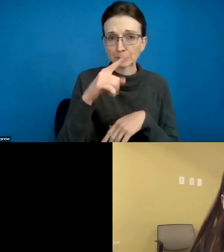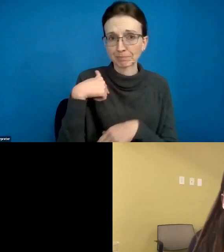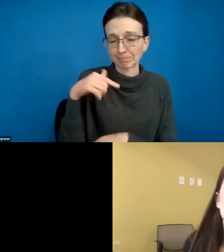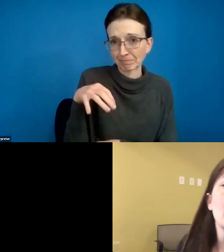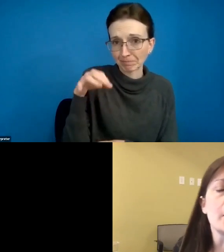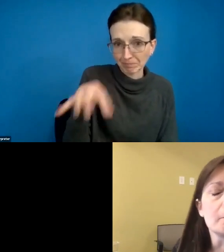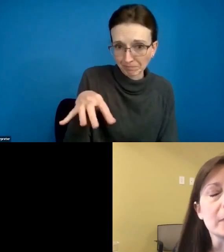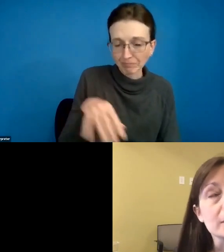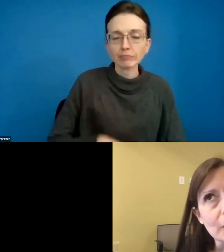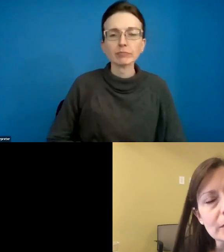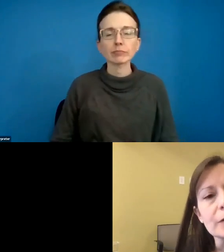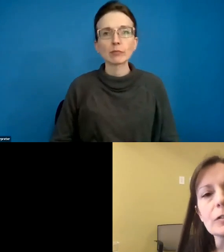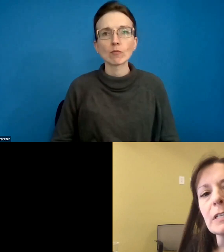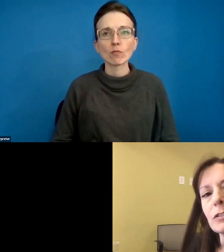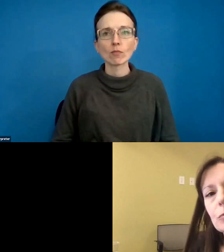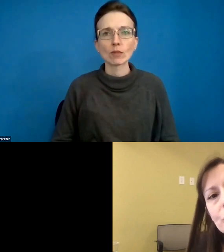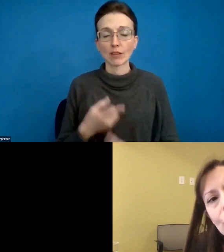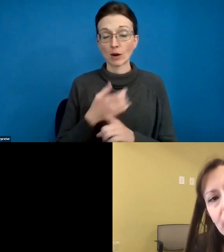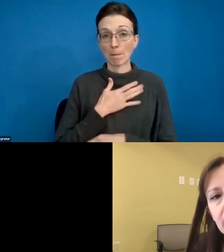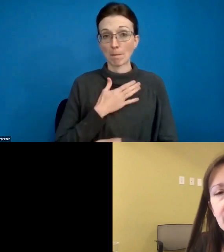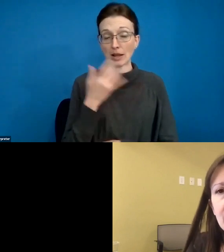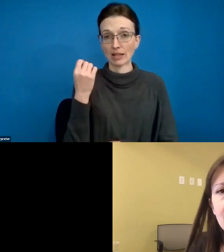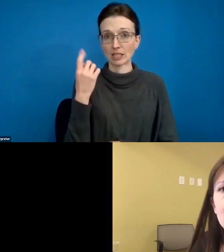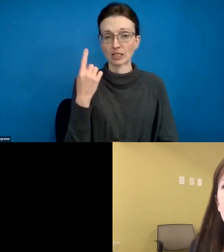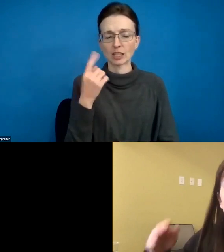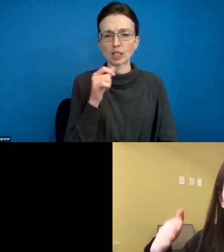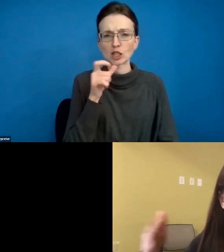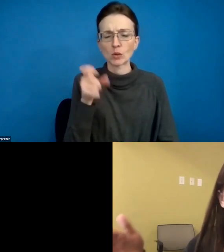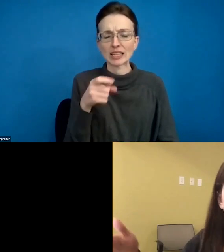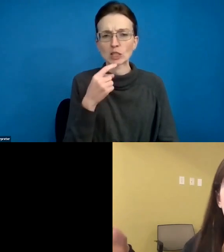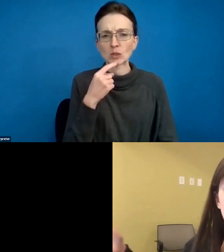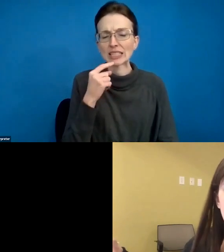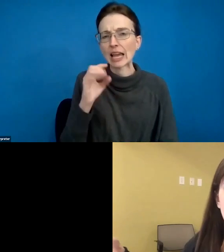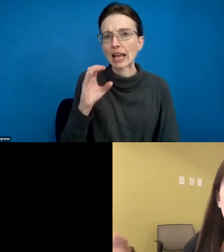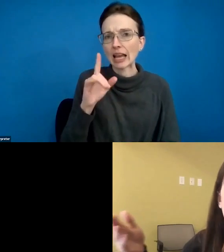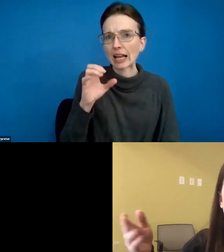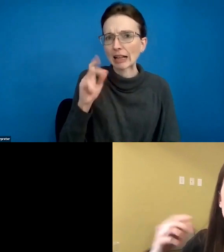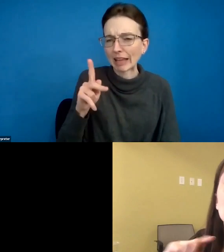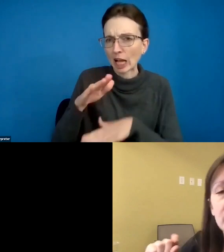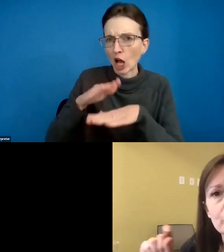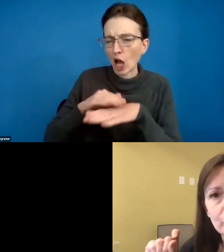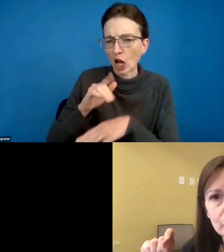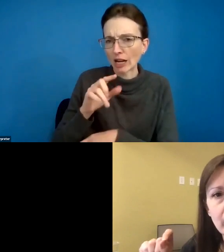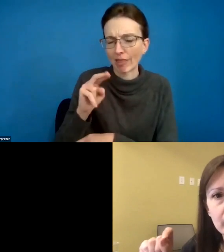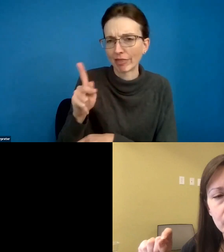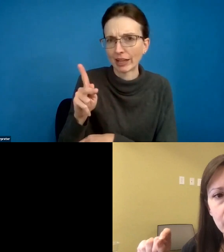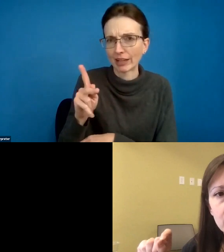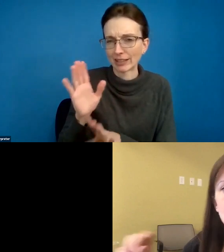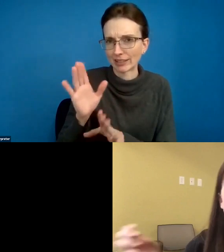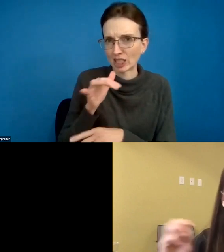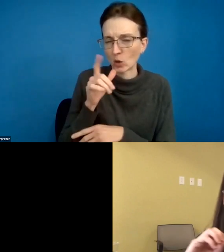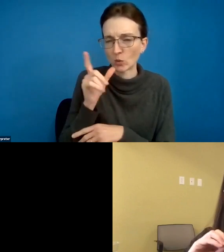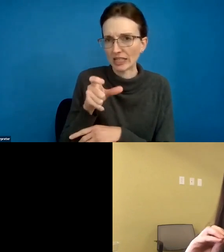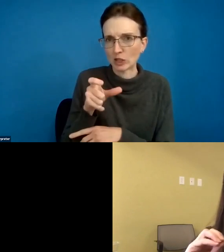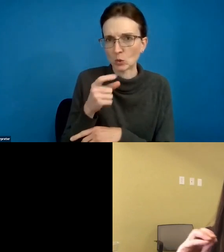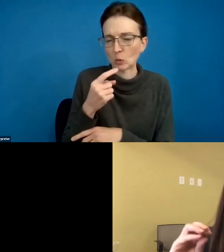here, as far as I understand, you don't need to say click on the link. You don't need to include that in the link.